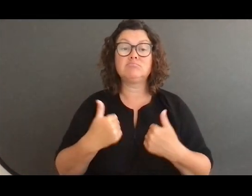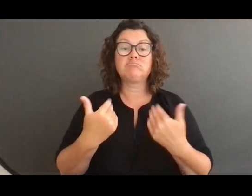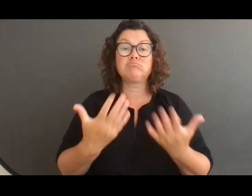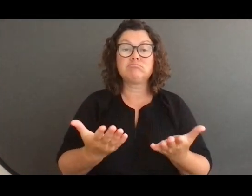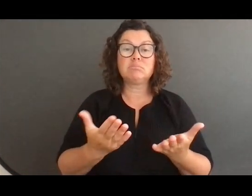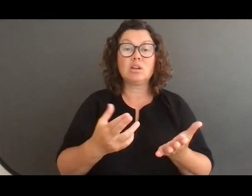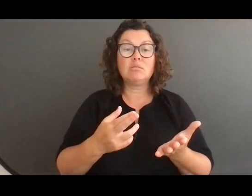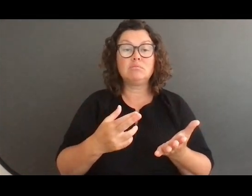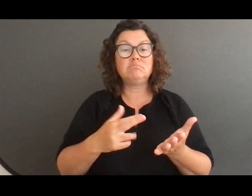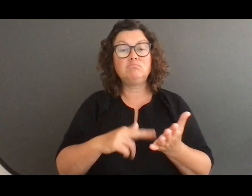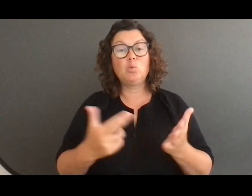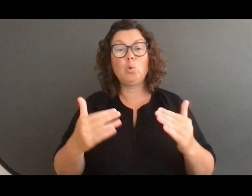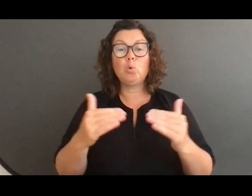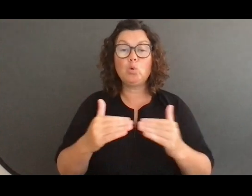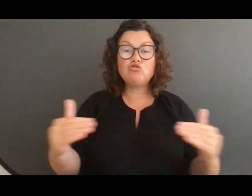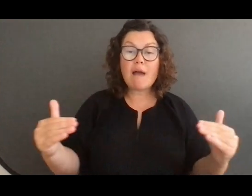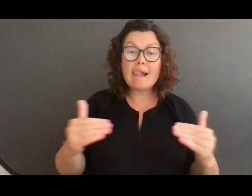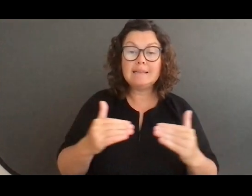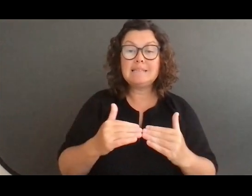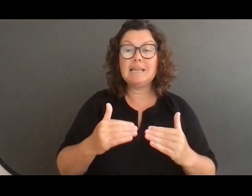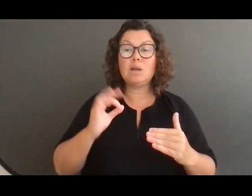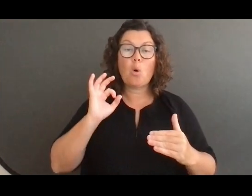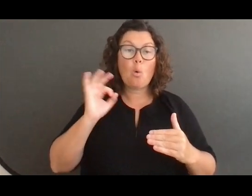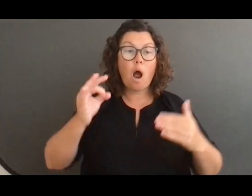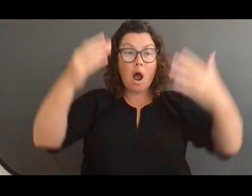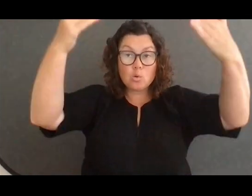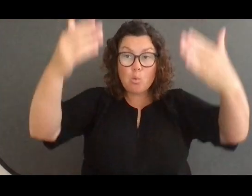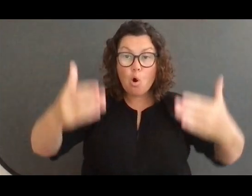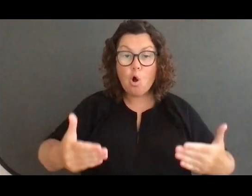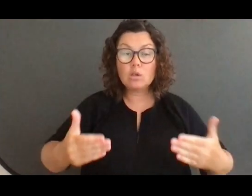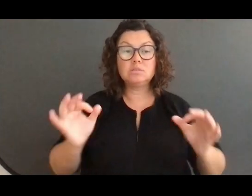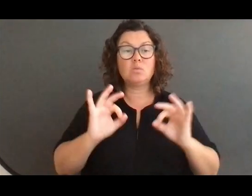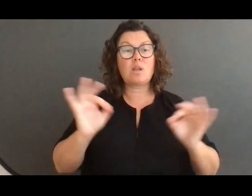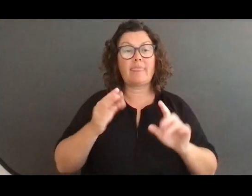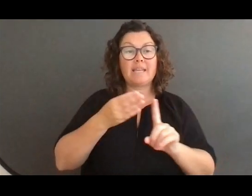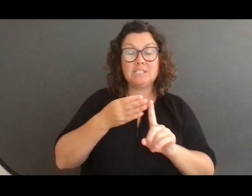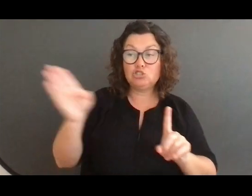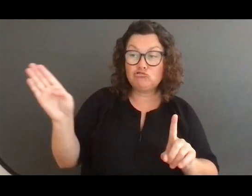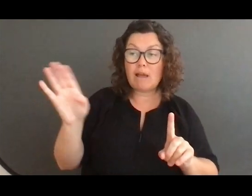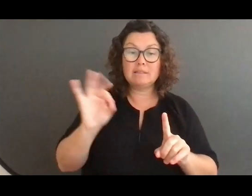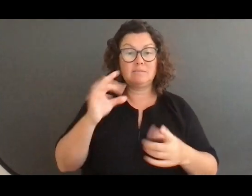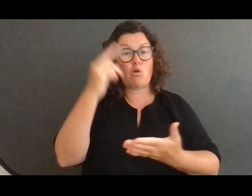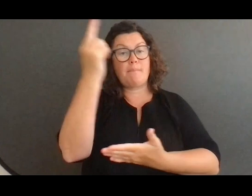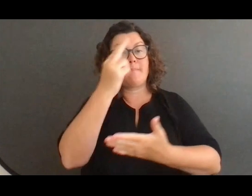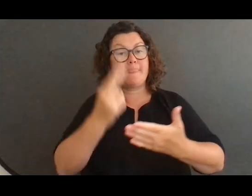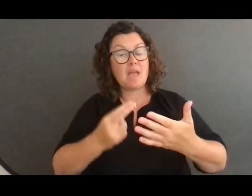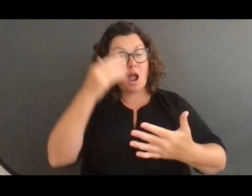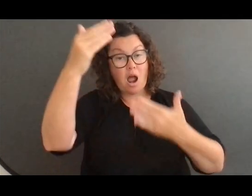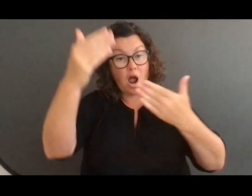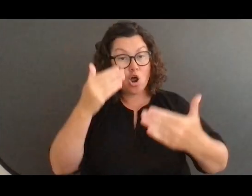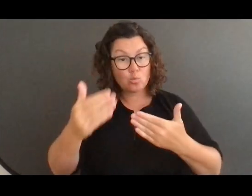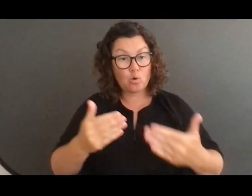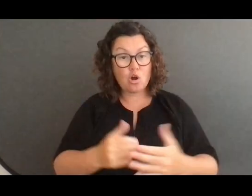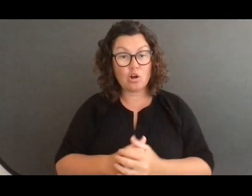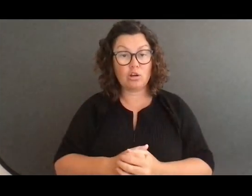artworks themselves, which hold their own autonomous meaning, distinct from any social or economic conditions. This institutional